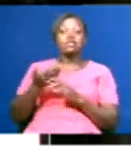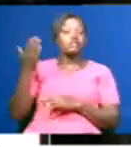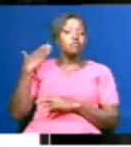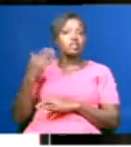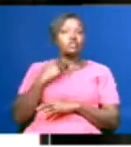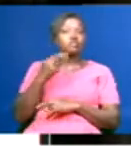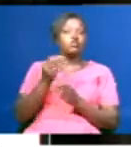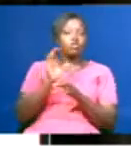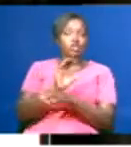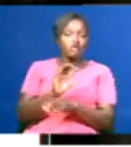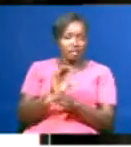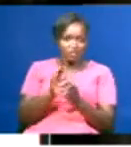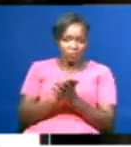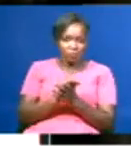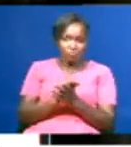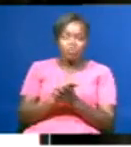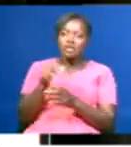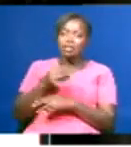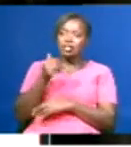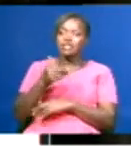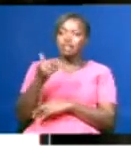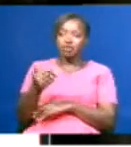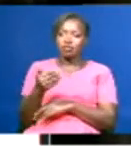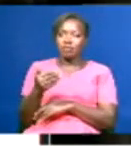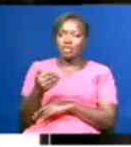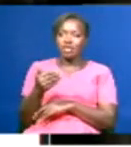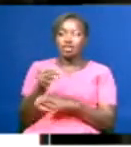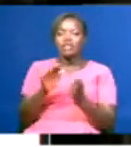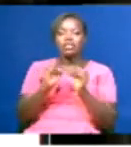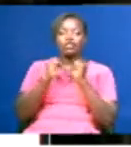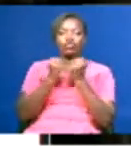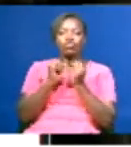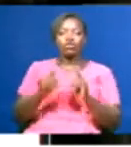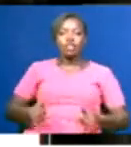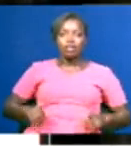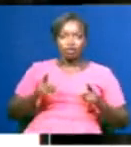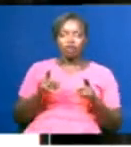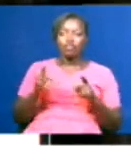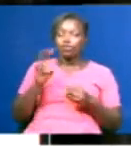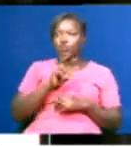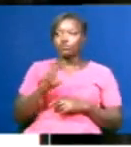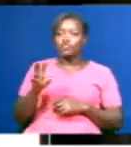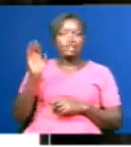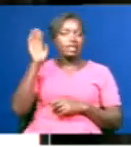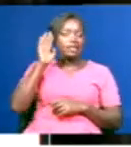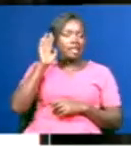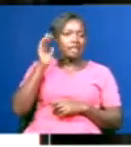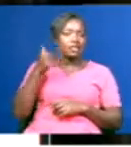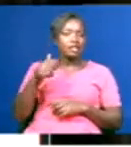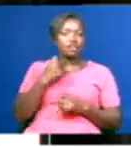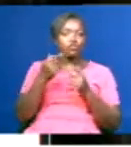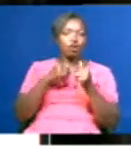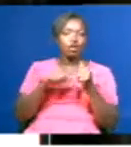of the church. In every aspect of our social life, you have seen and heard us talk